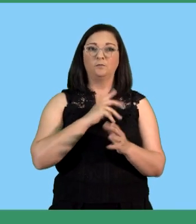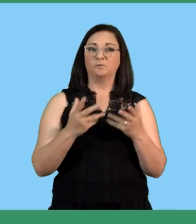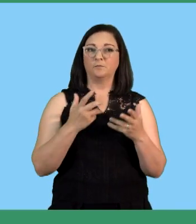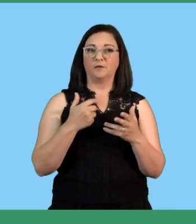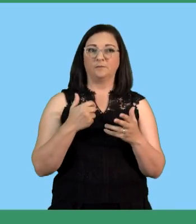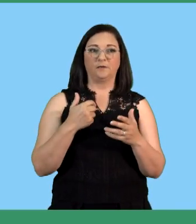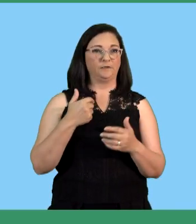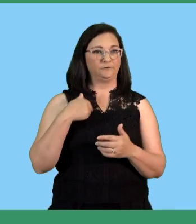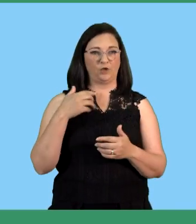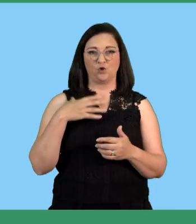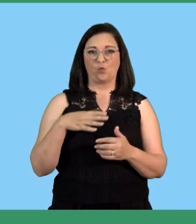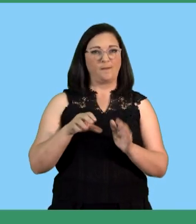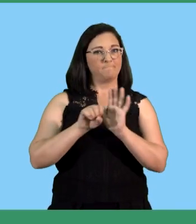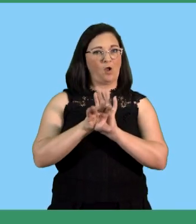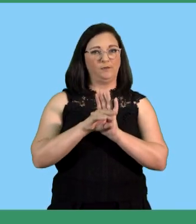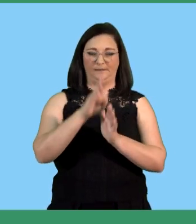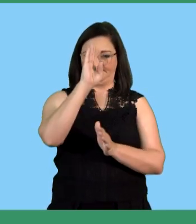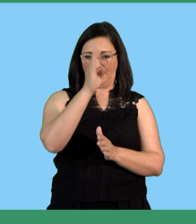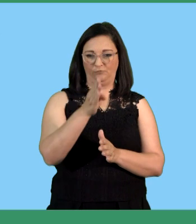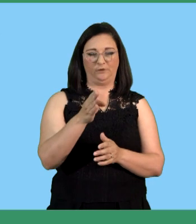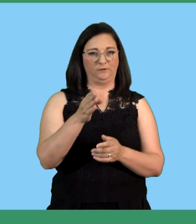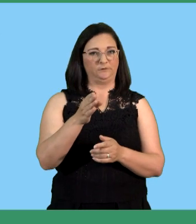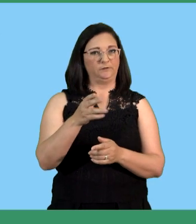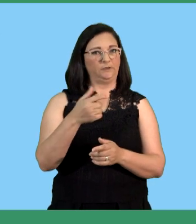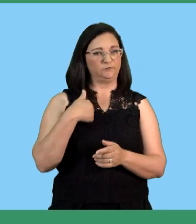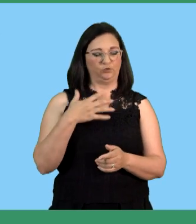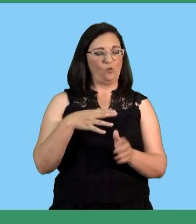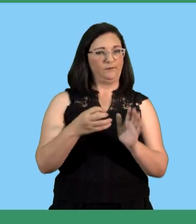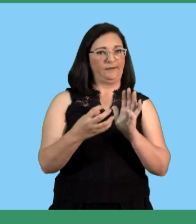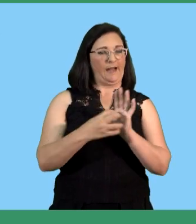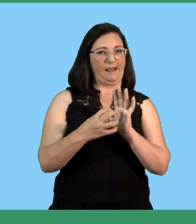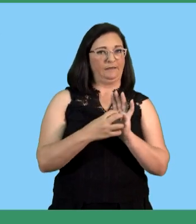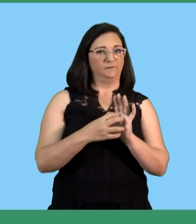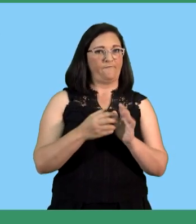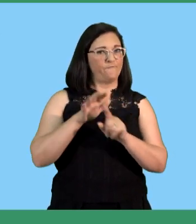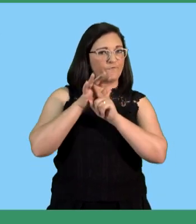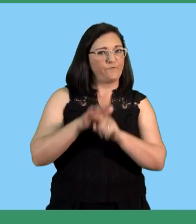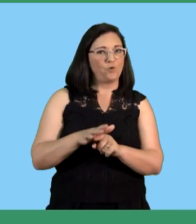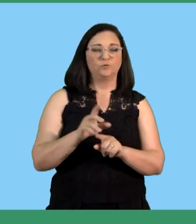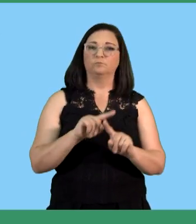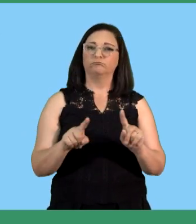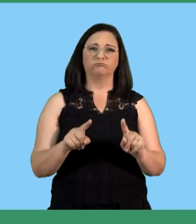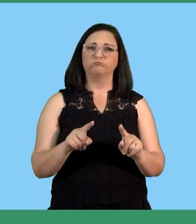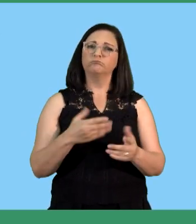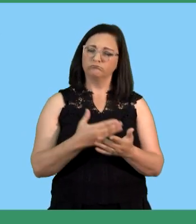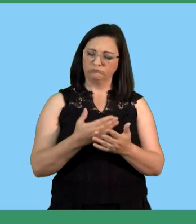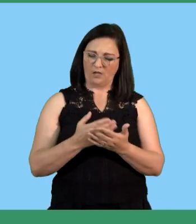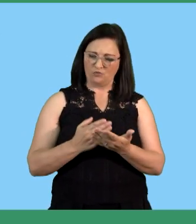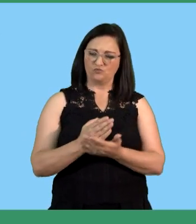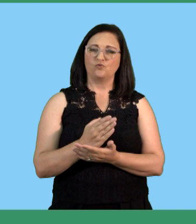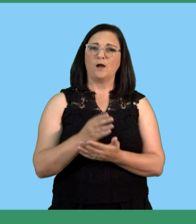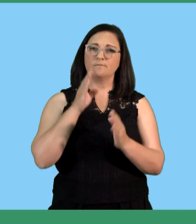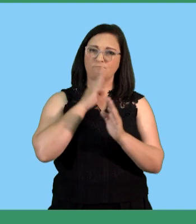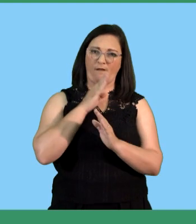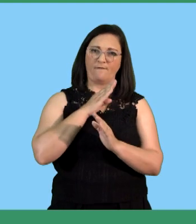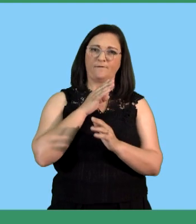restrict unwanted direct marketing. So consumers have got the right, you can't force them. They've got a right to privacy and confidentiality.